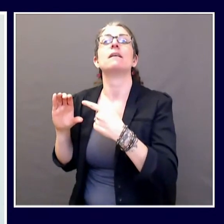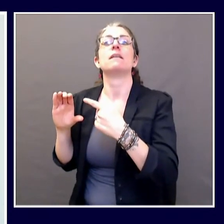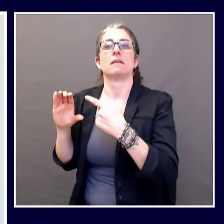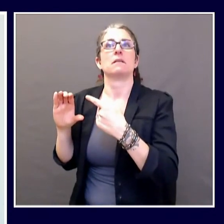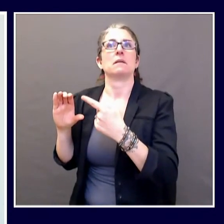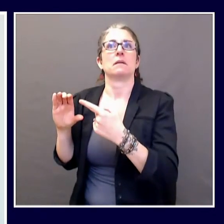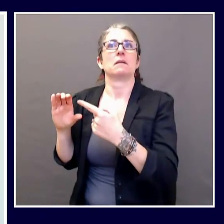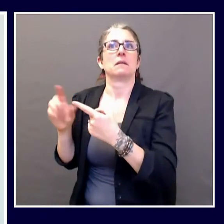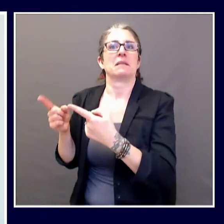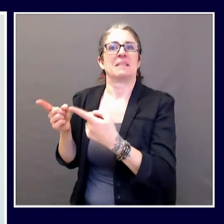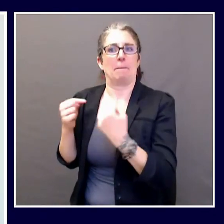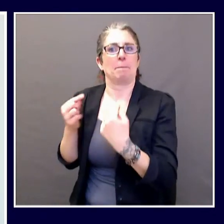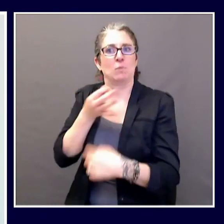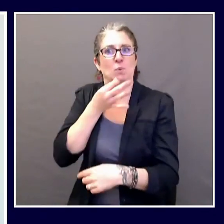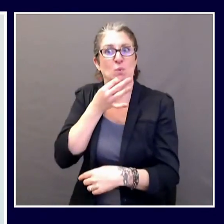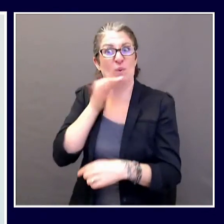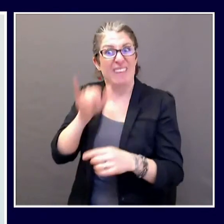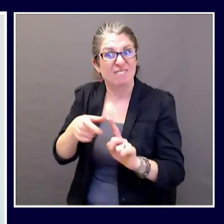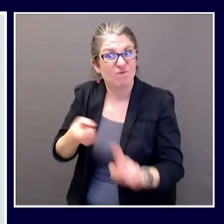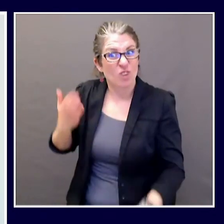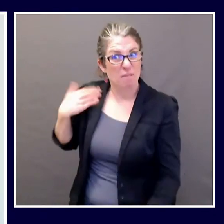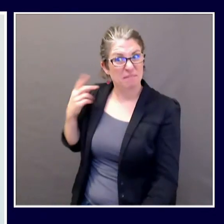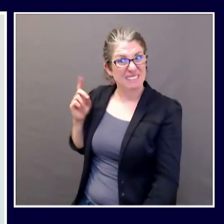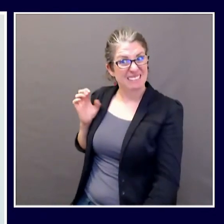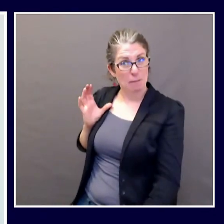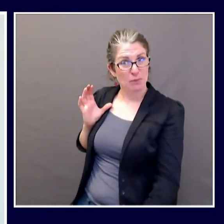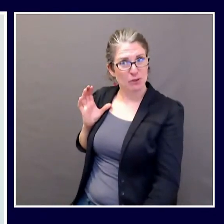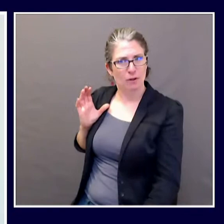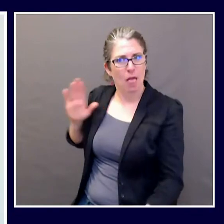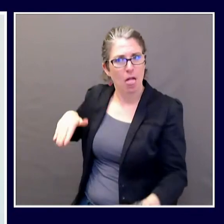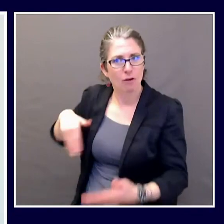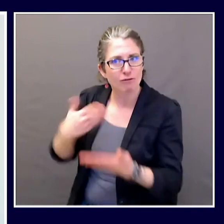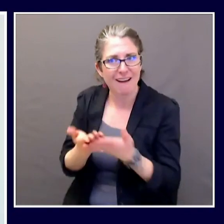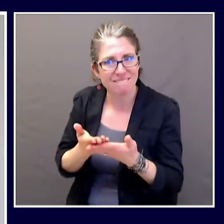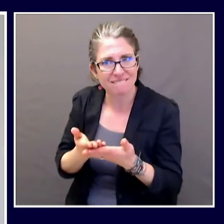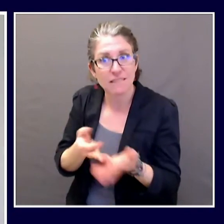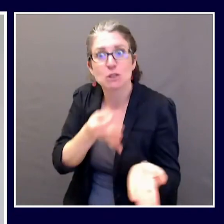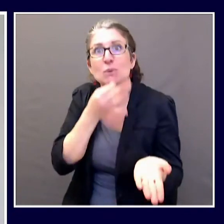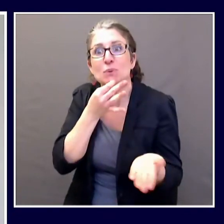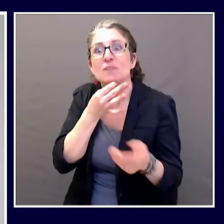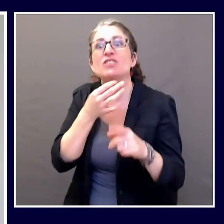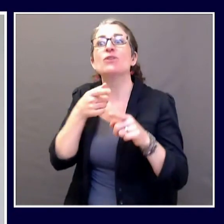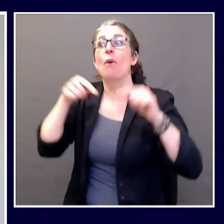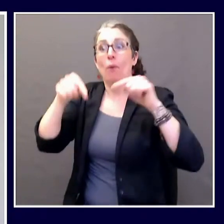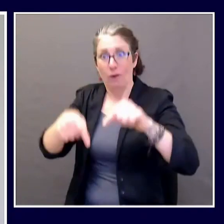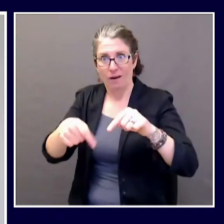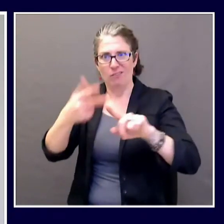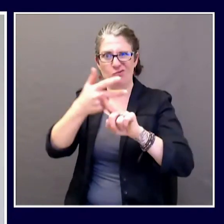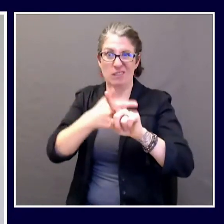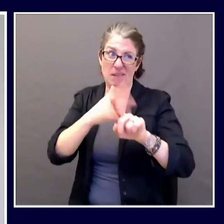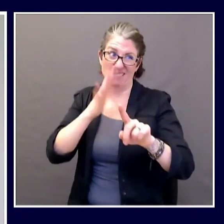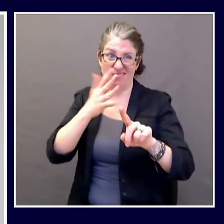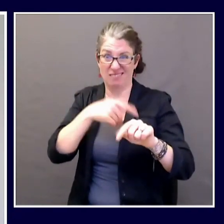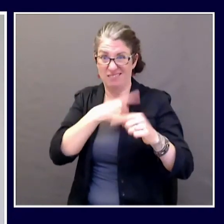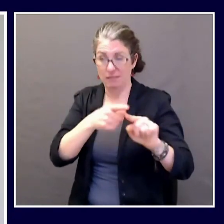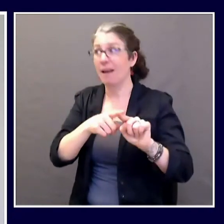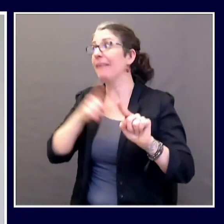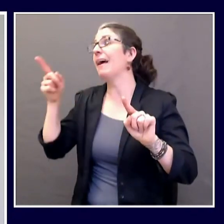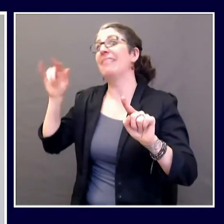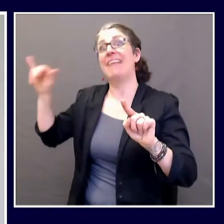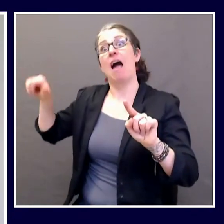looking forward to accessing all those dollars as soon as possible. All right, thank you. Thanks, Jessica. Over to Stephen Porter.